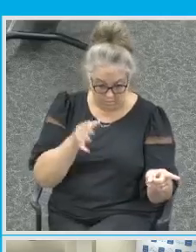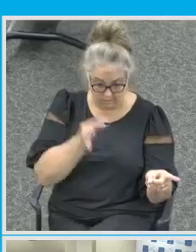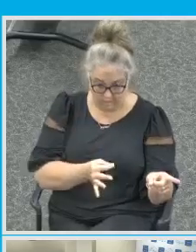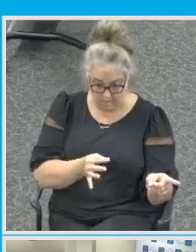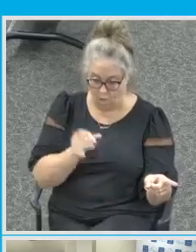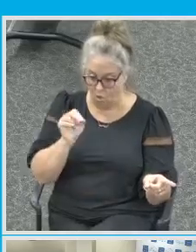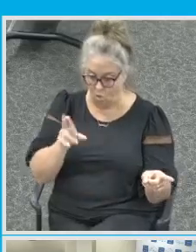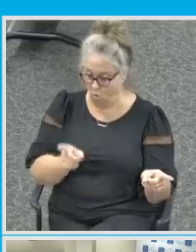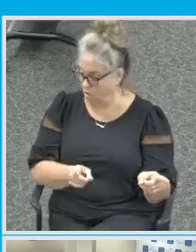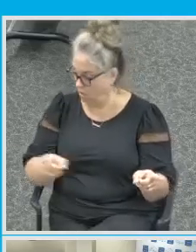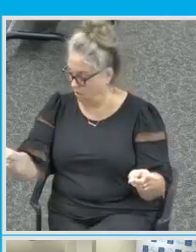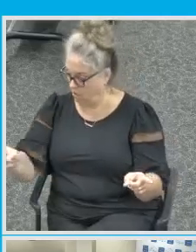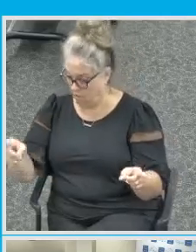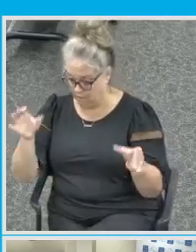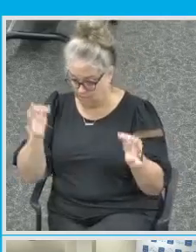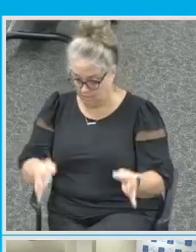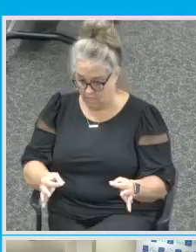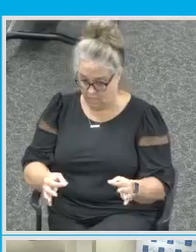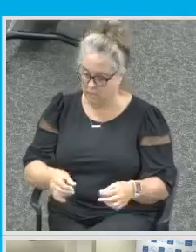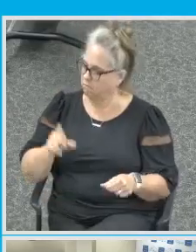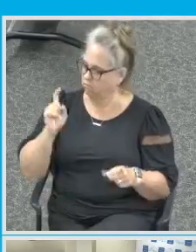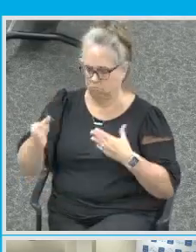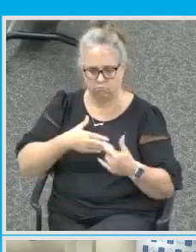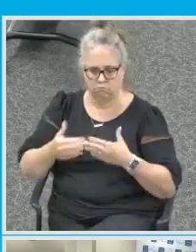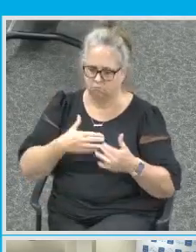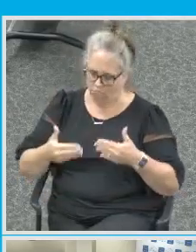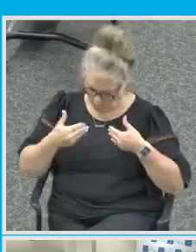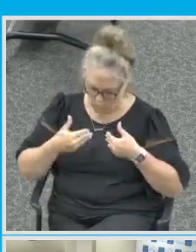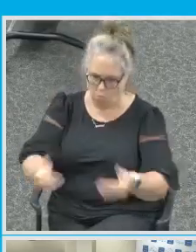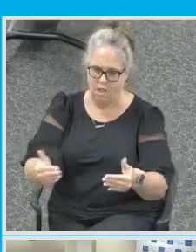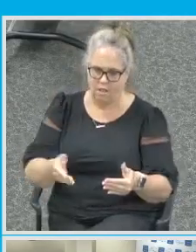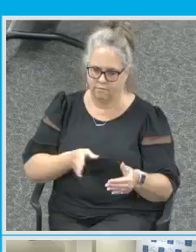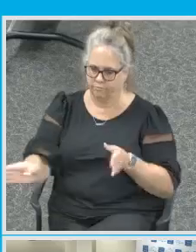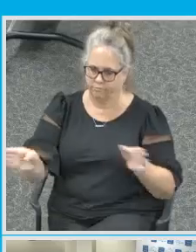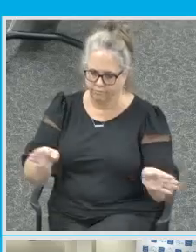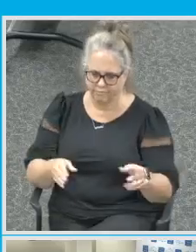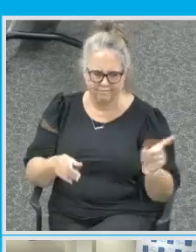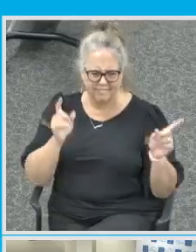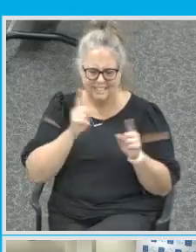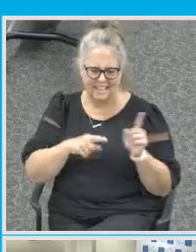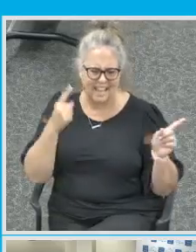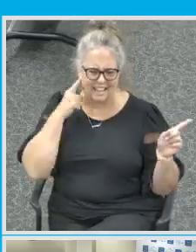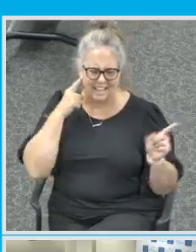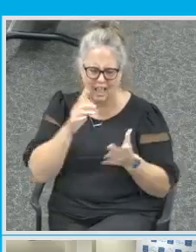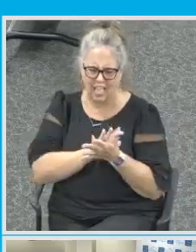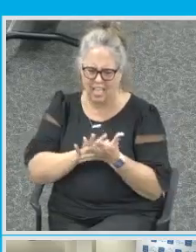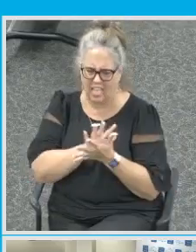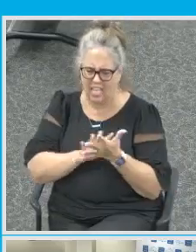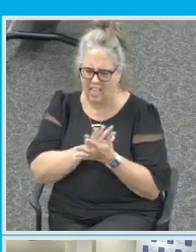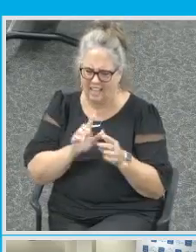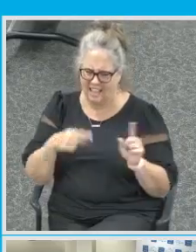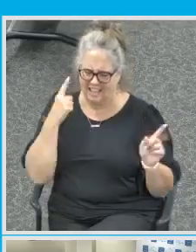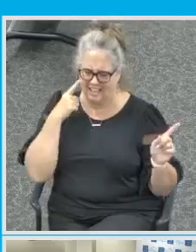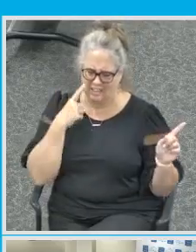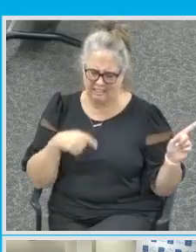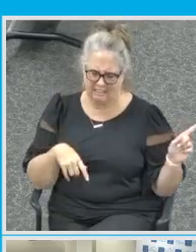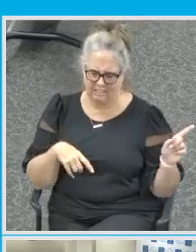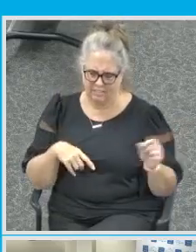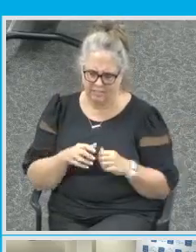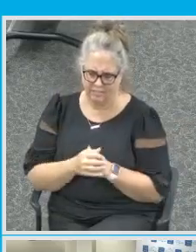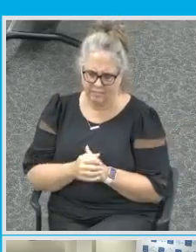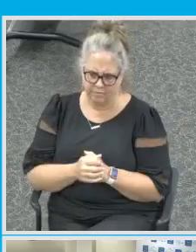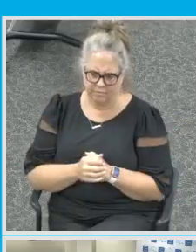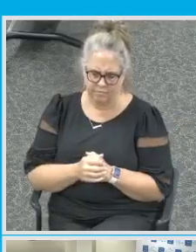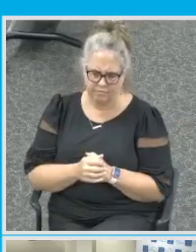a fork in the road, you make sure that you take your time, evaluate your risks and benefits and your options, and make the right decision rather than